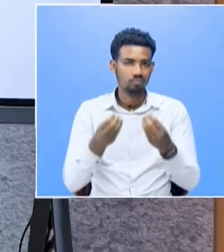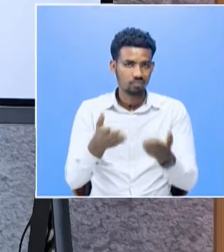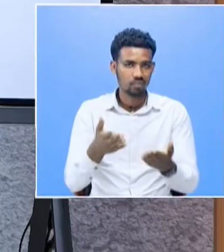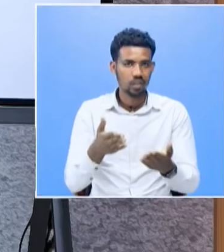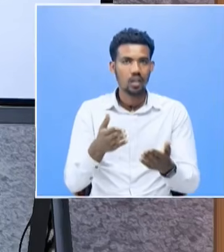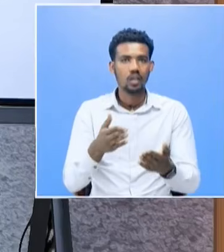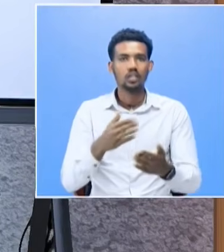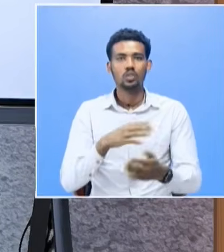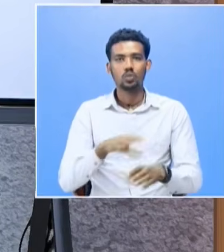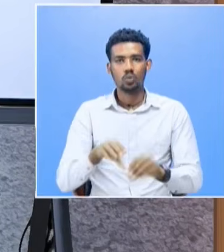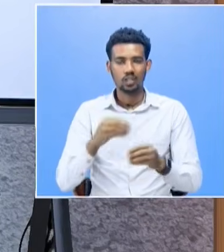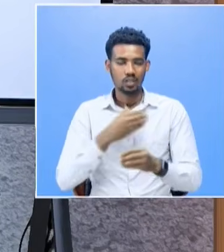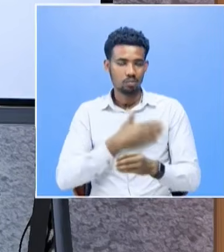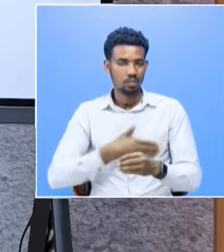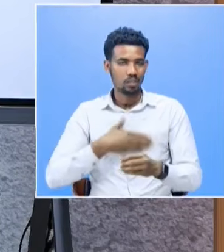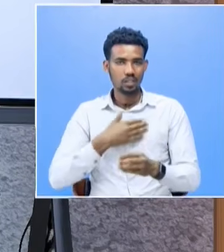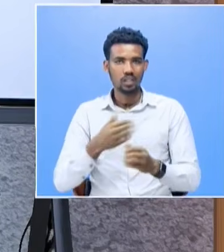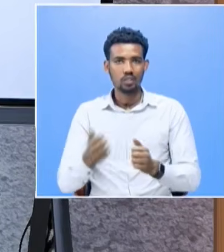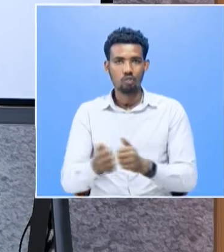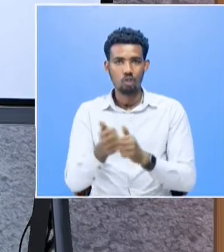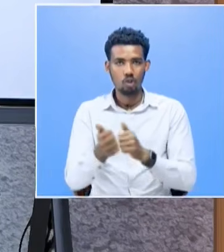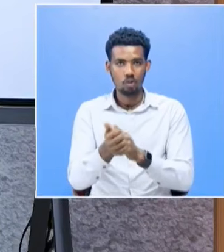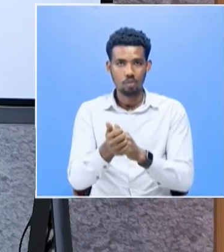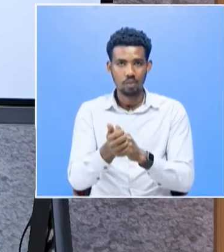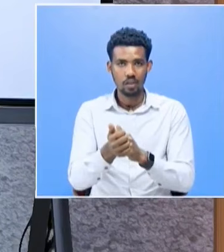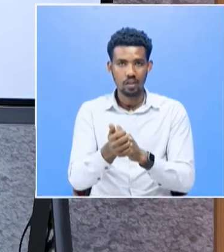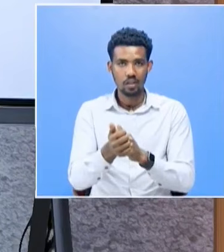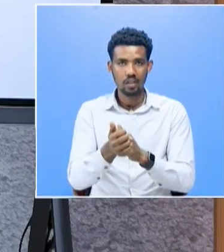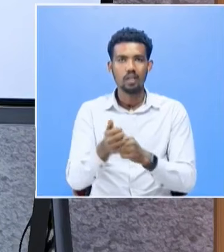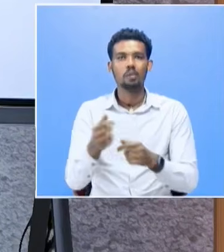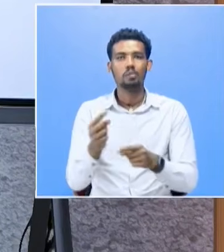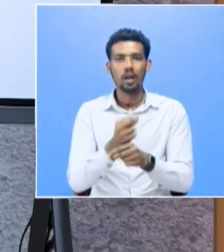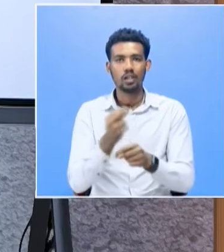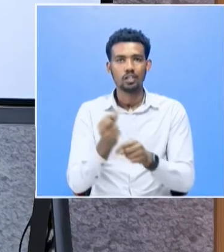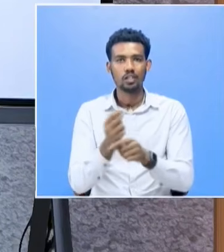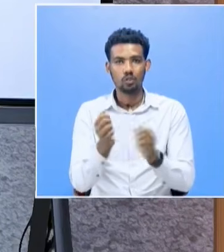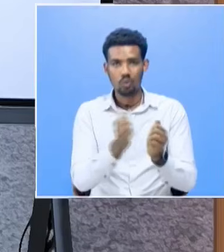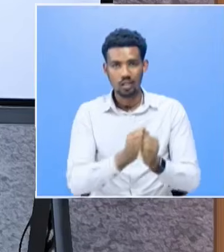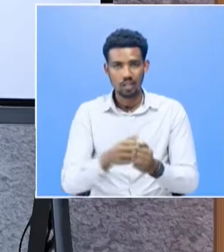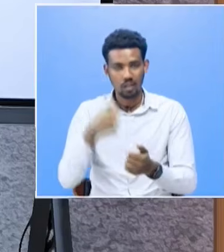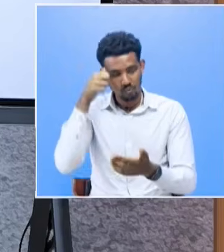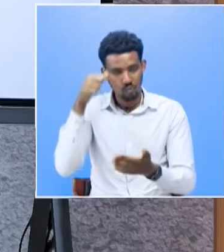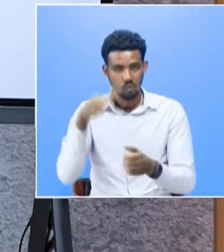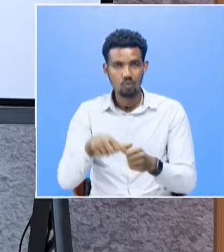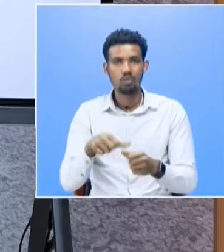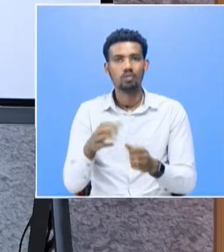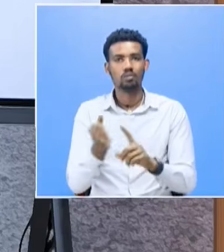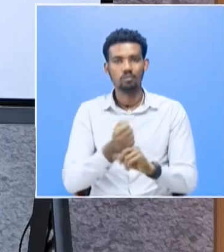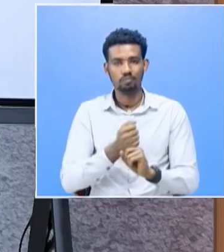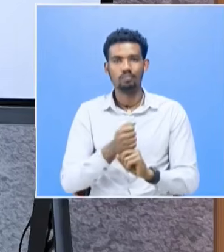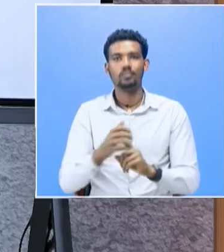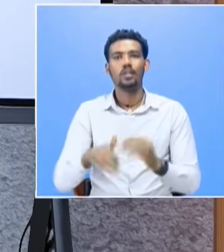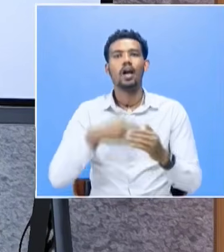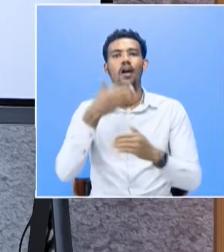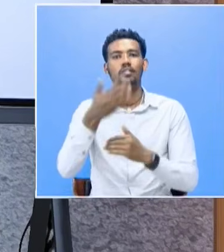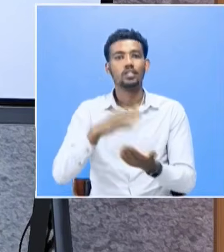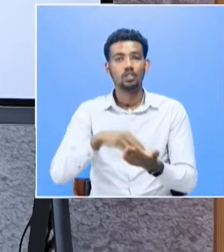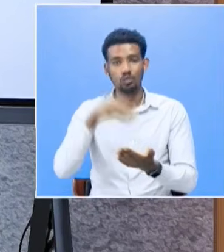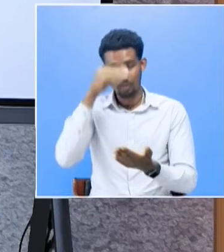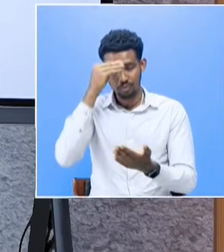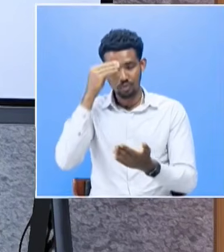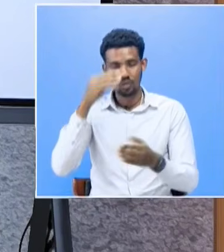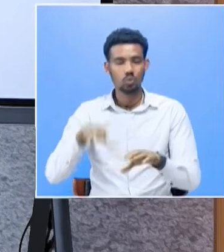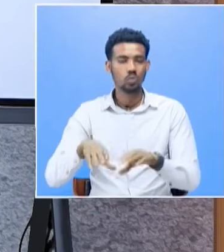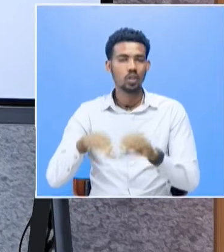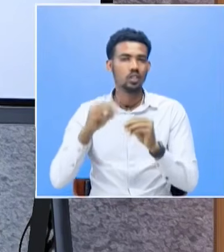with me, take a note, and practice the activities together. Let us start today's lesson. After this lesson,